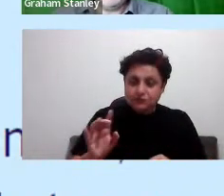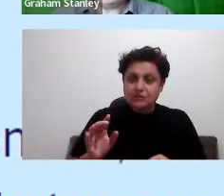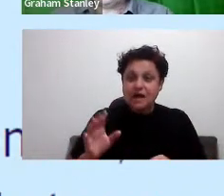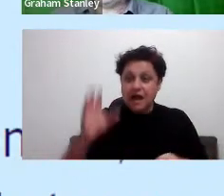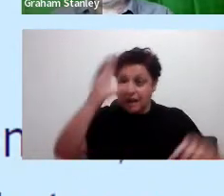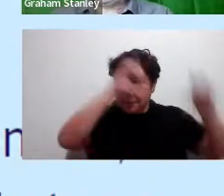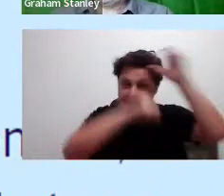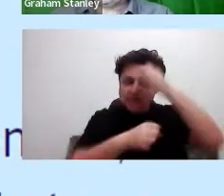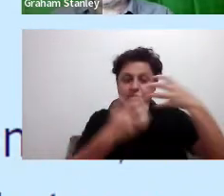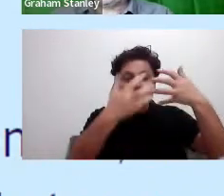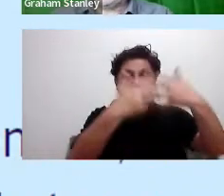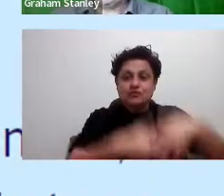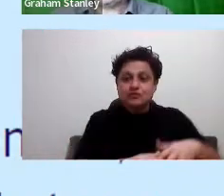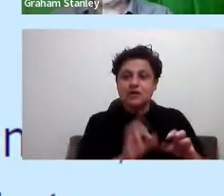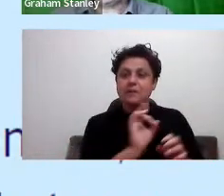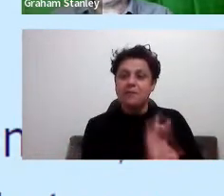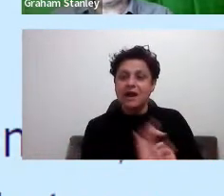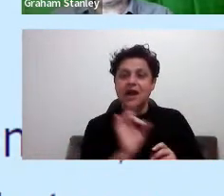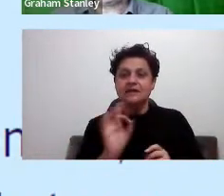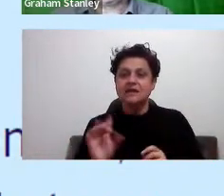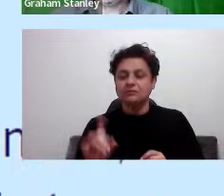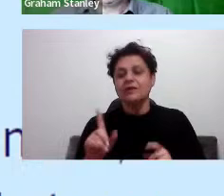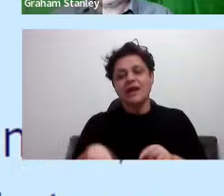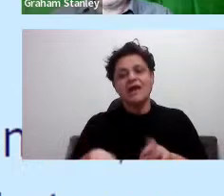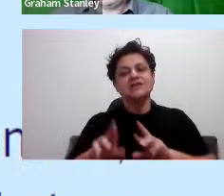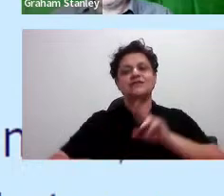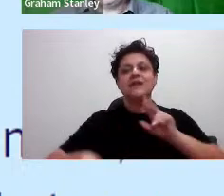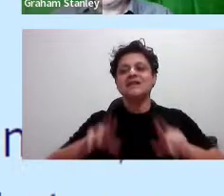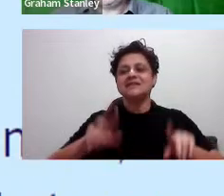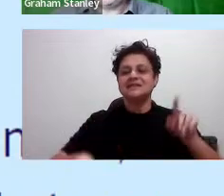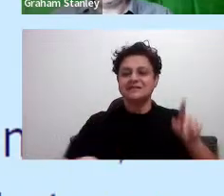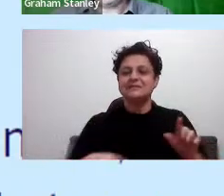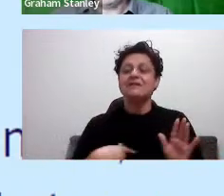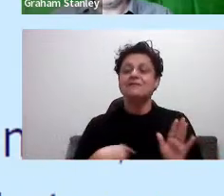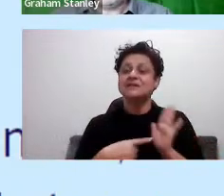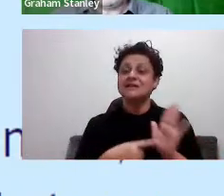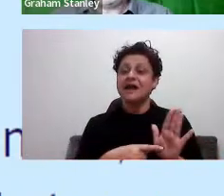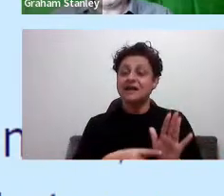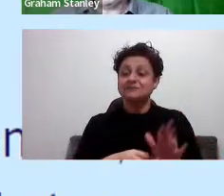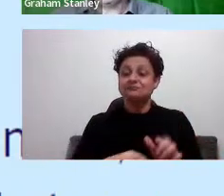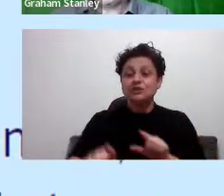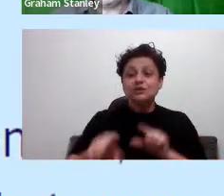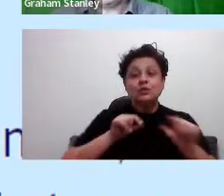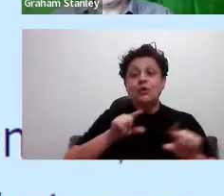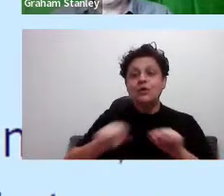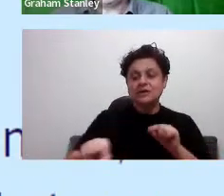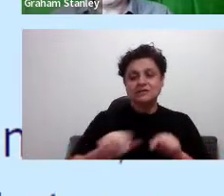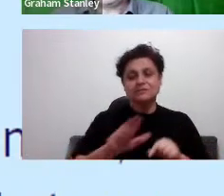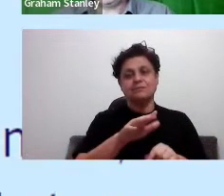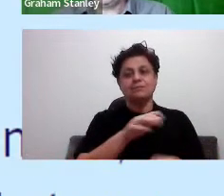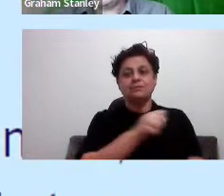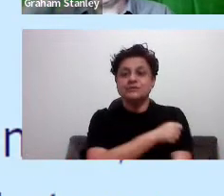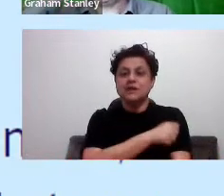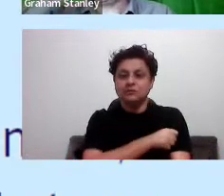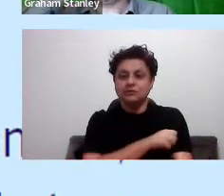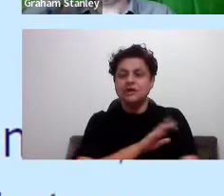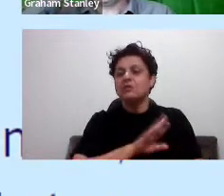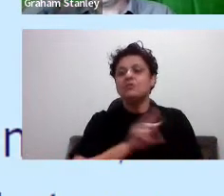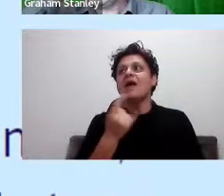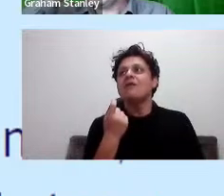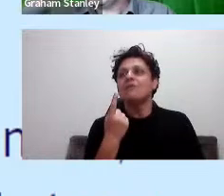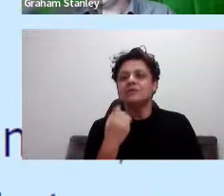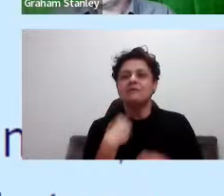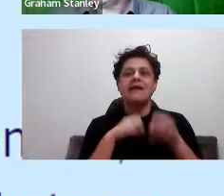giving options to the students, not just teaching or asking them to learn in one particular way, giving